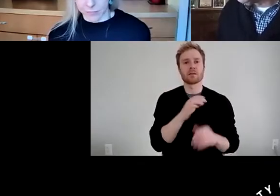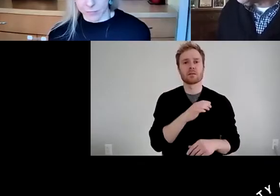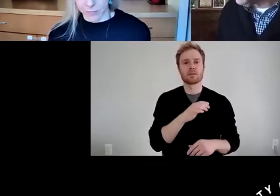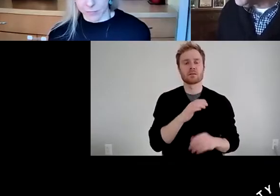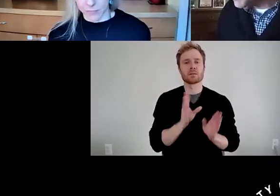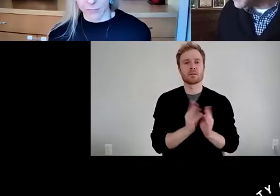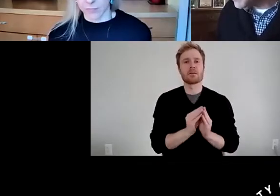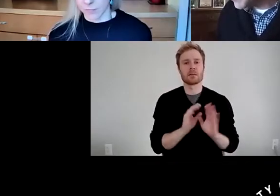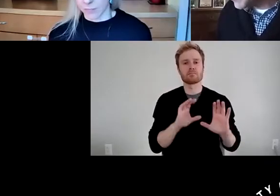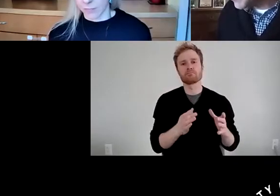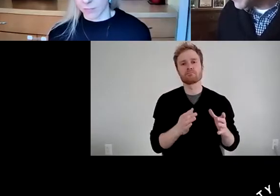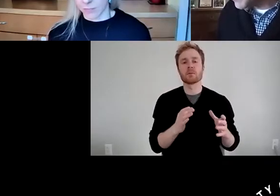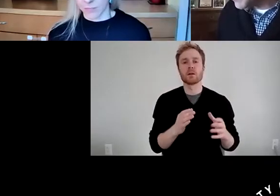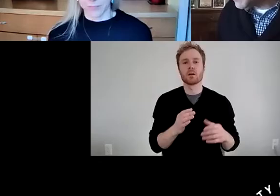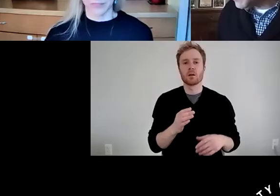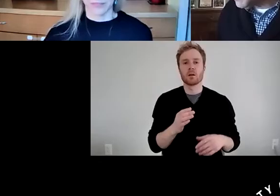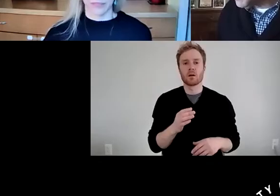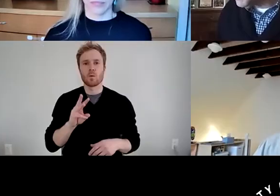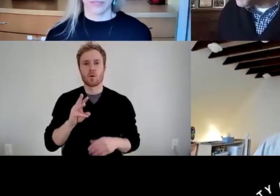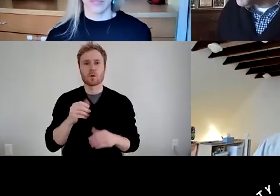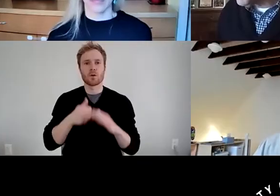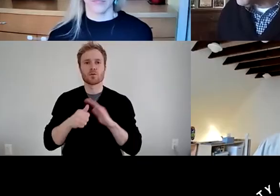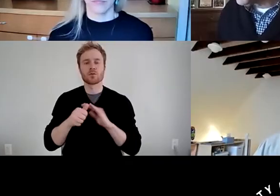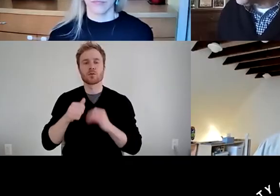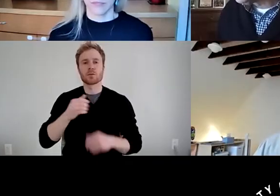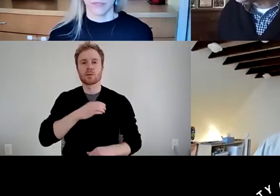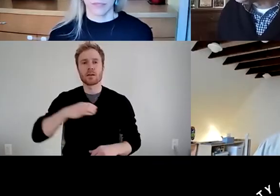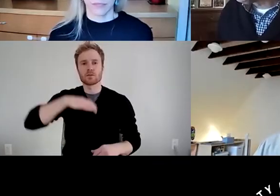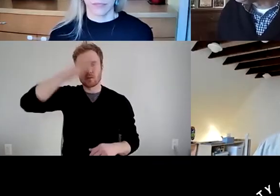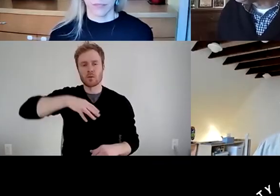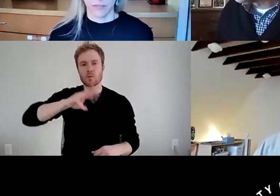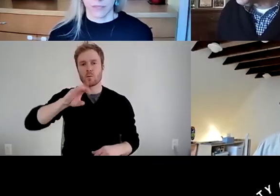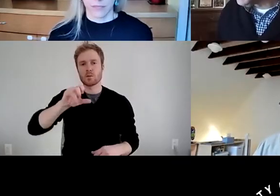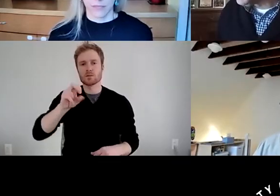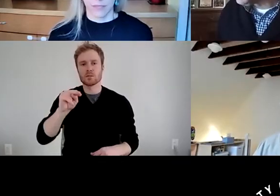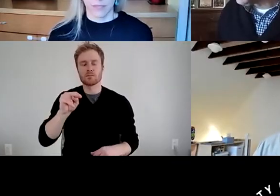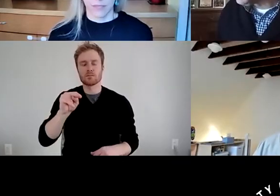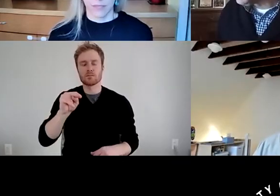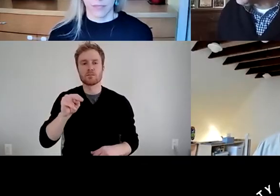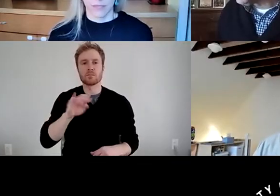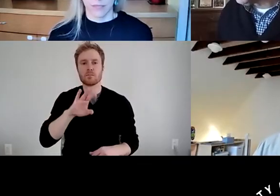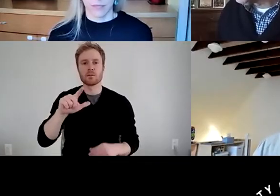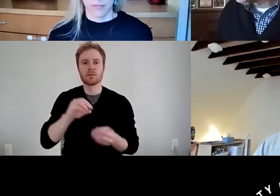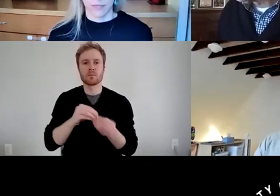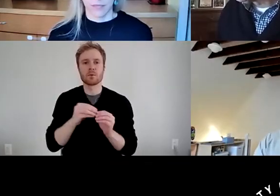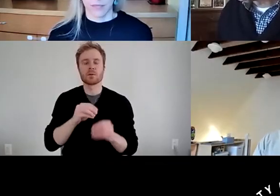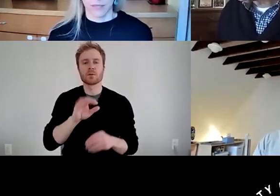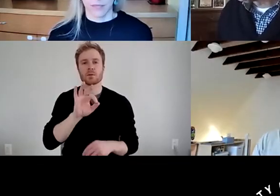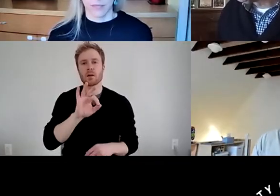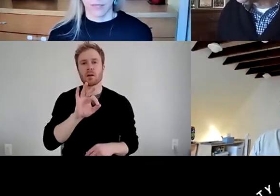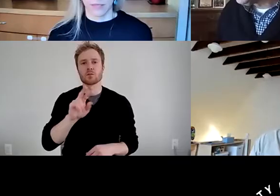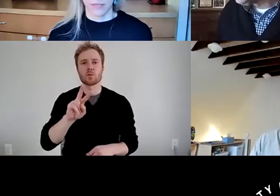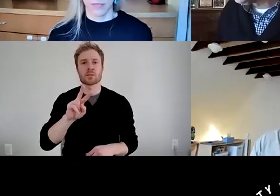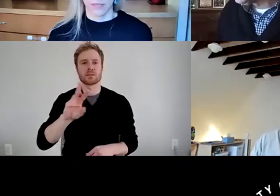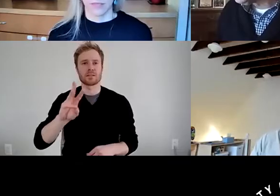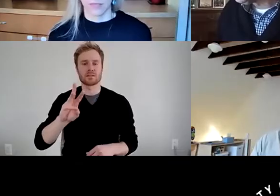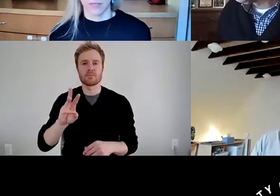Thank you. Any further discussion? Seeing none, all those in favor say aye. Aye. Aye. Any